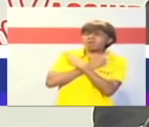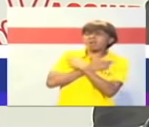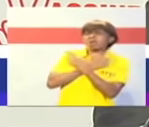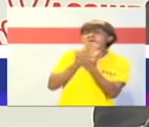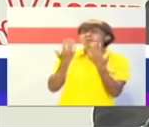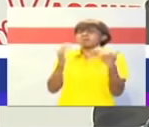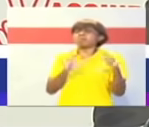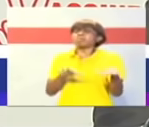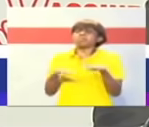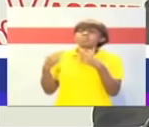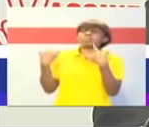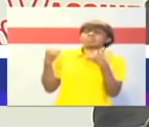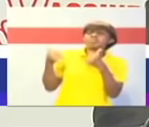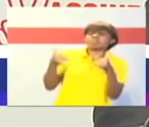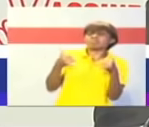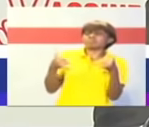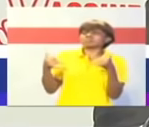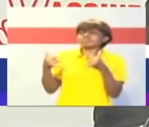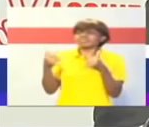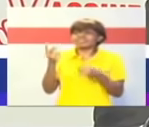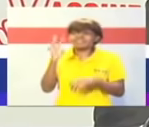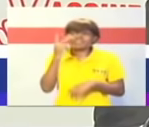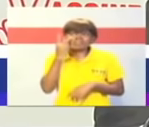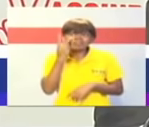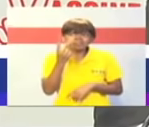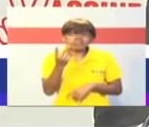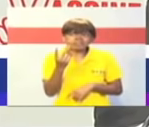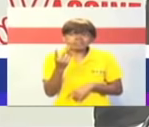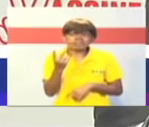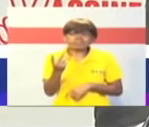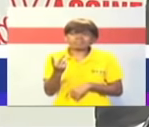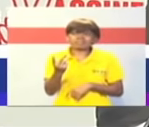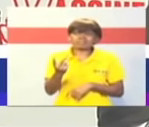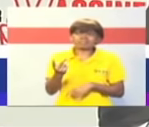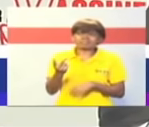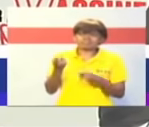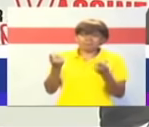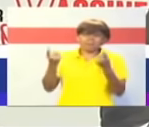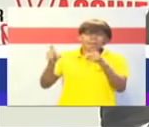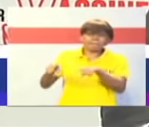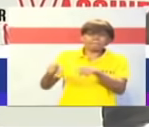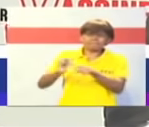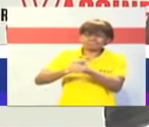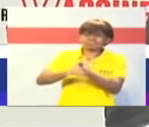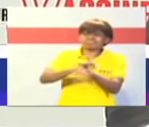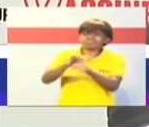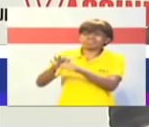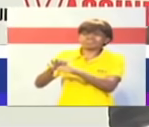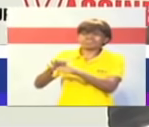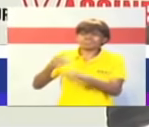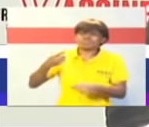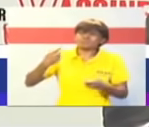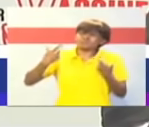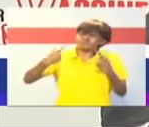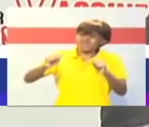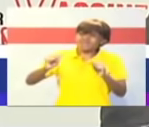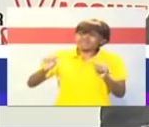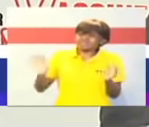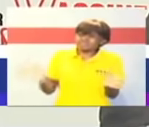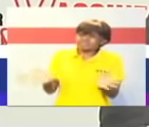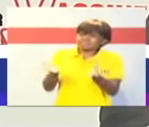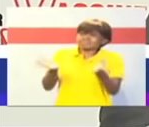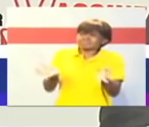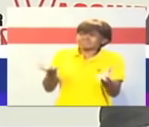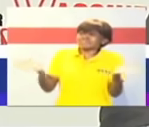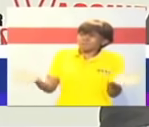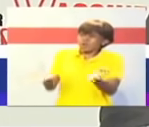terms of what Dr. Hines would have presented, but we are trying to move safely into certain other aspects of movement of people that we would not have